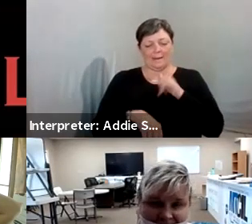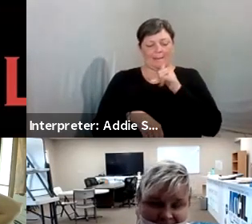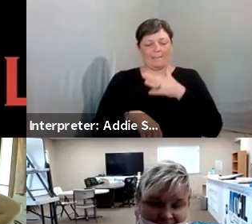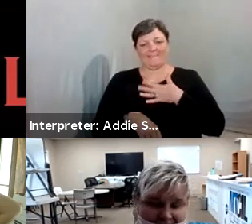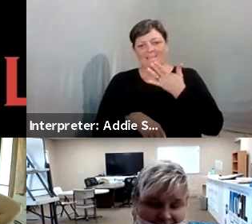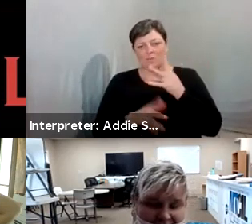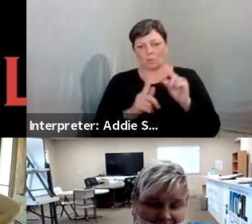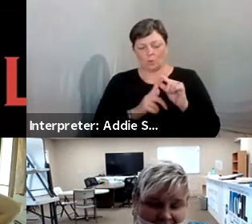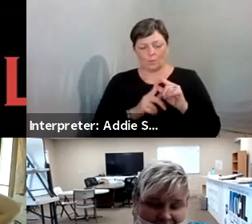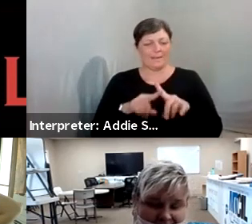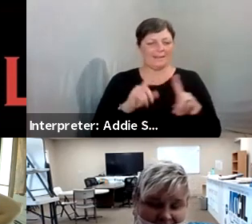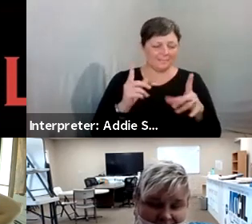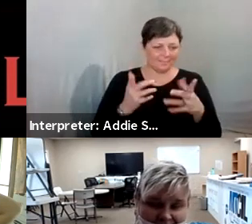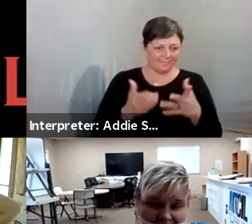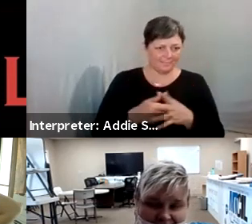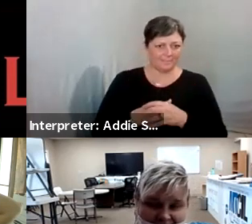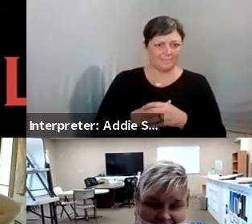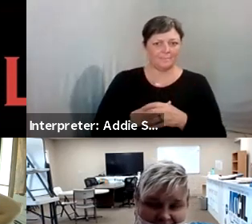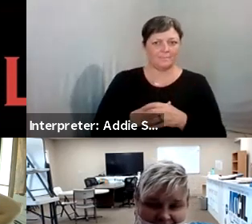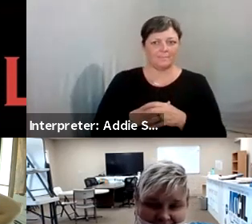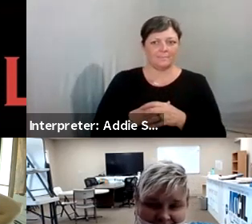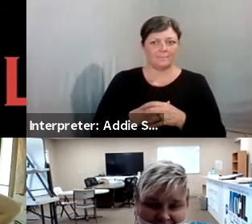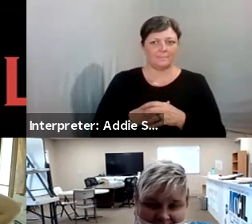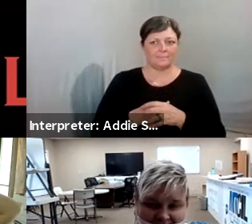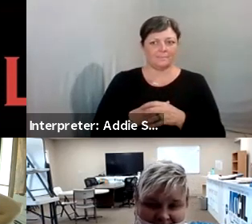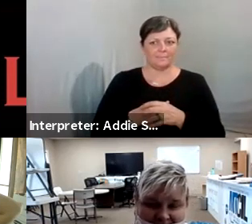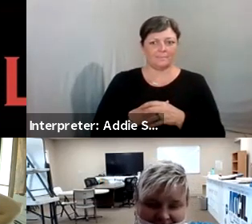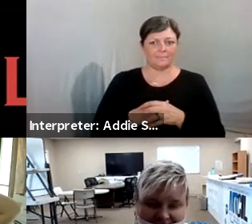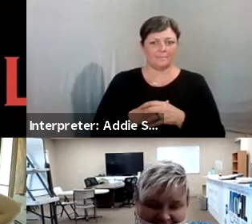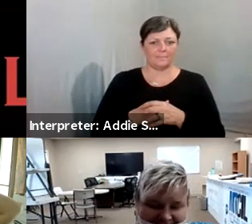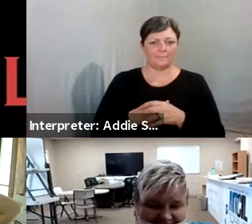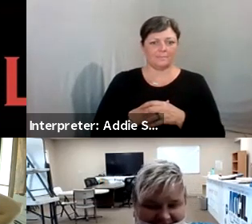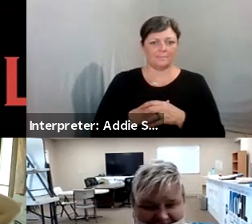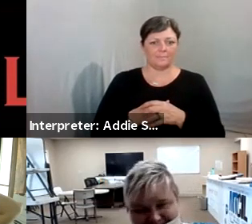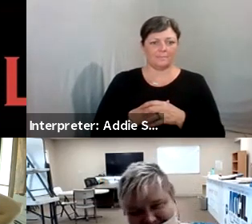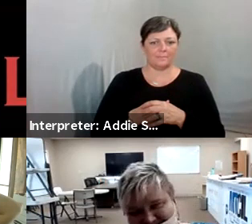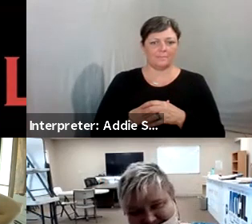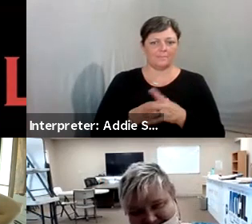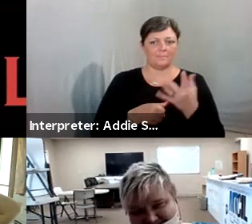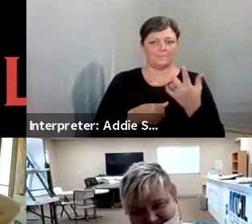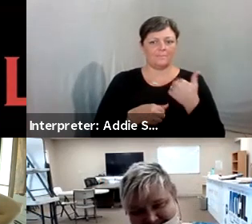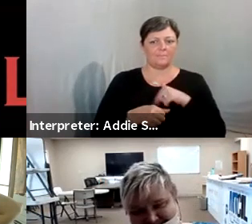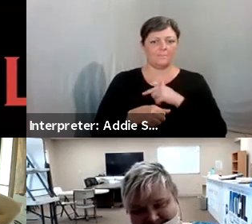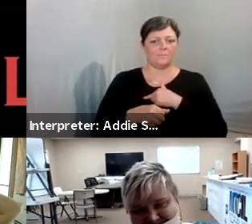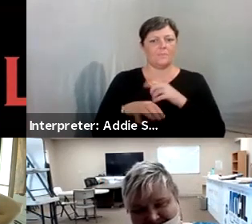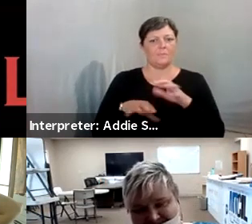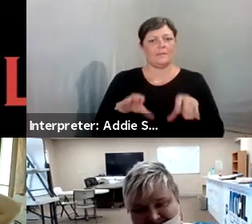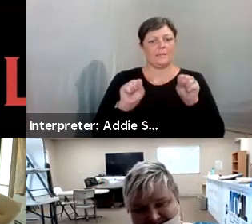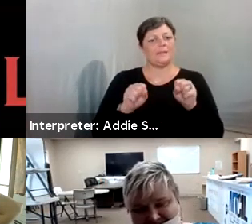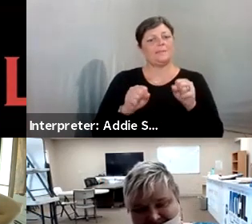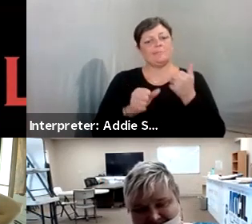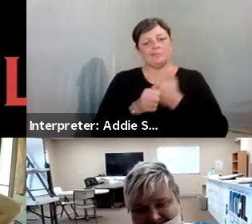world, but we're taking each day as it